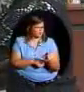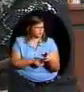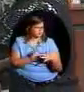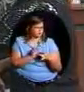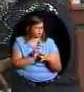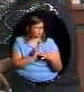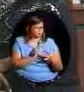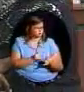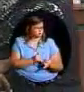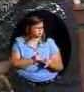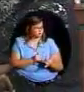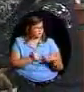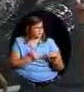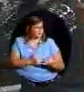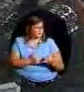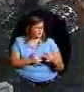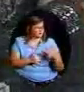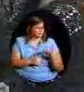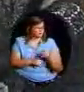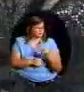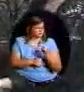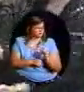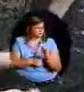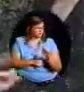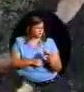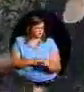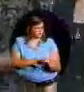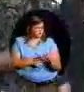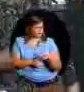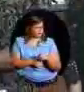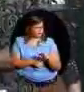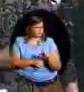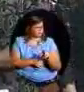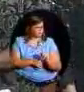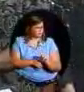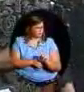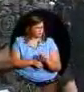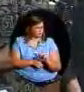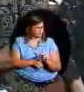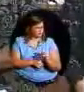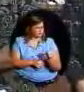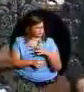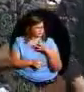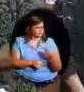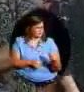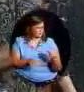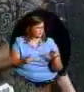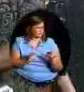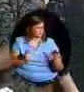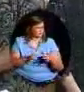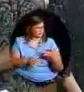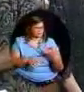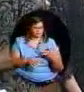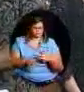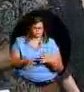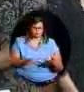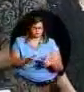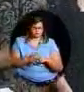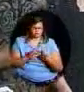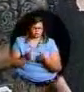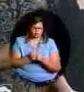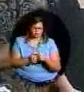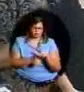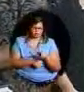the HR director of the Johnson County Parks and Recreation District. She co-founded the LEAPS internship program with Willetta